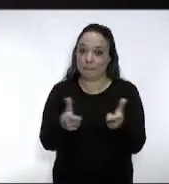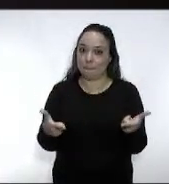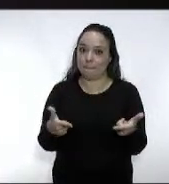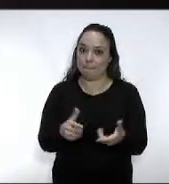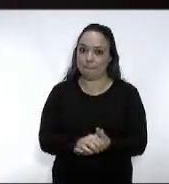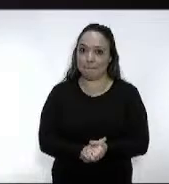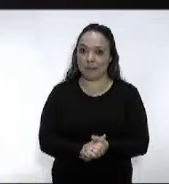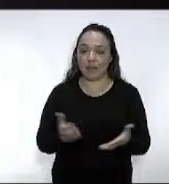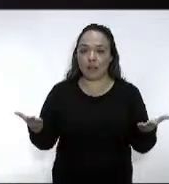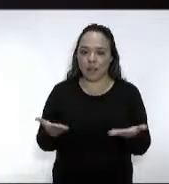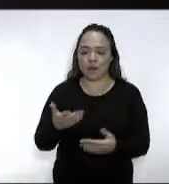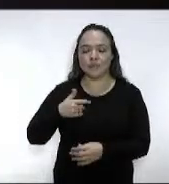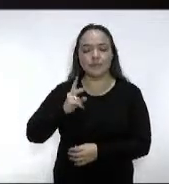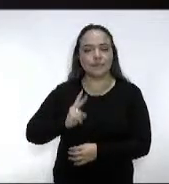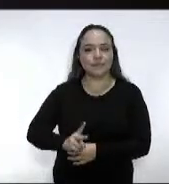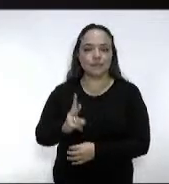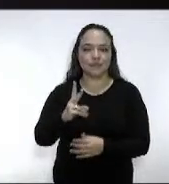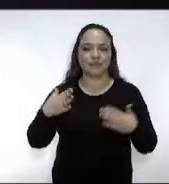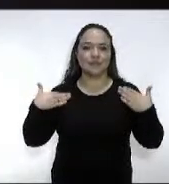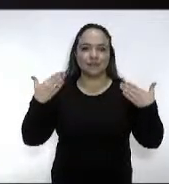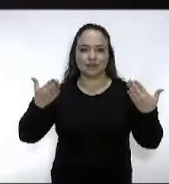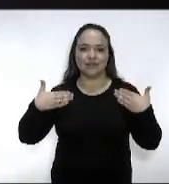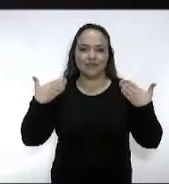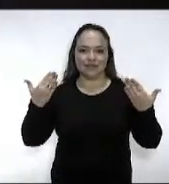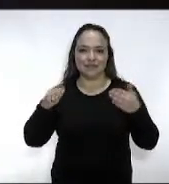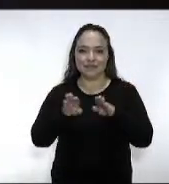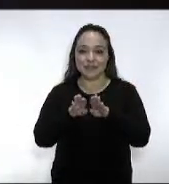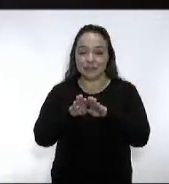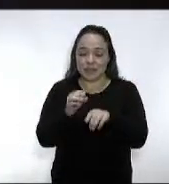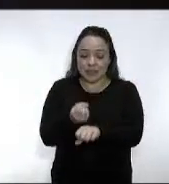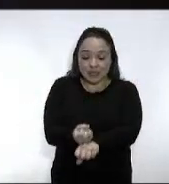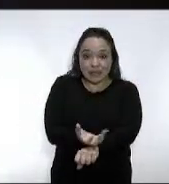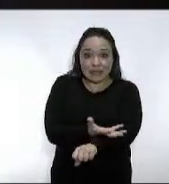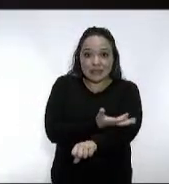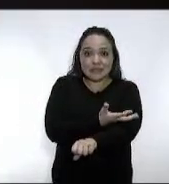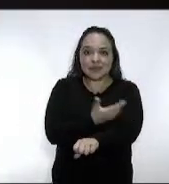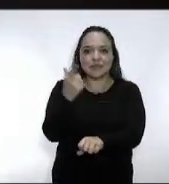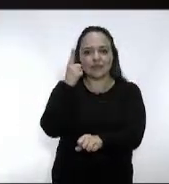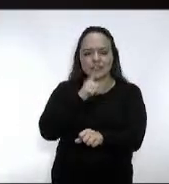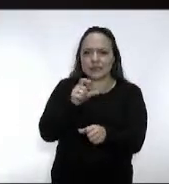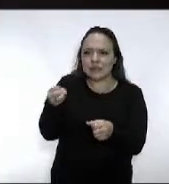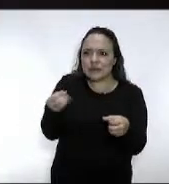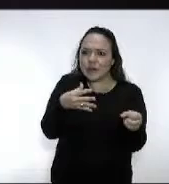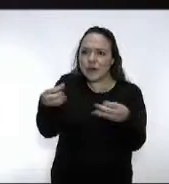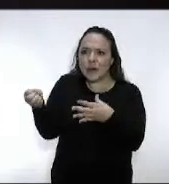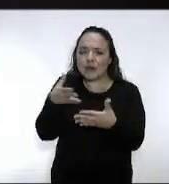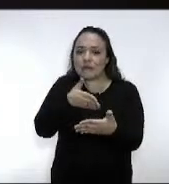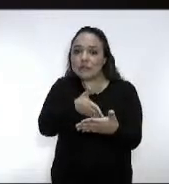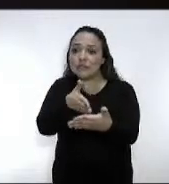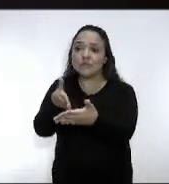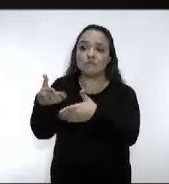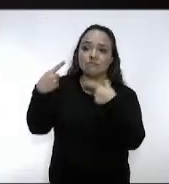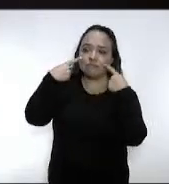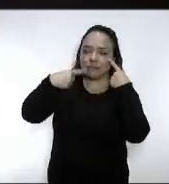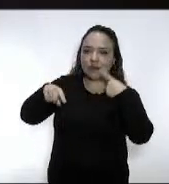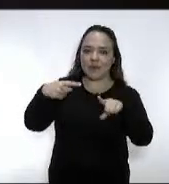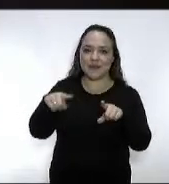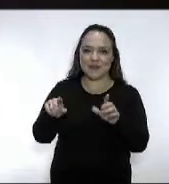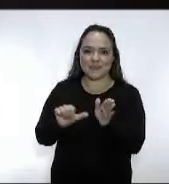education does not transform the world. Education transforms people, and people transform the